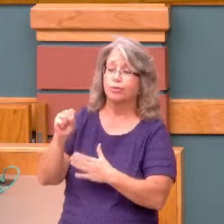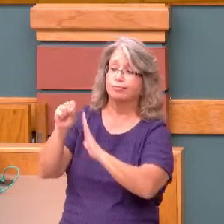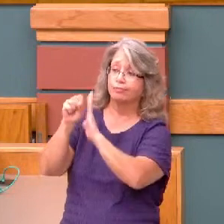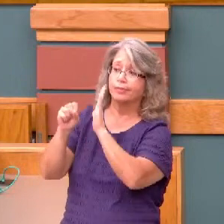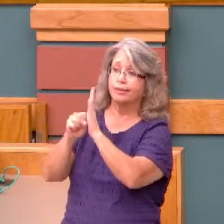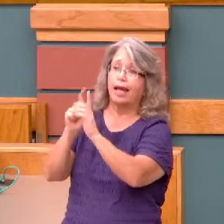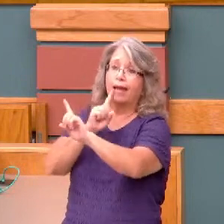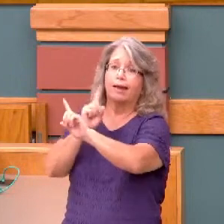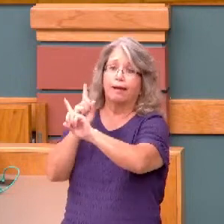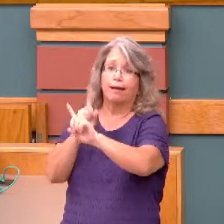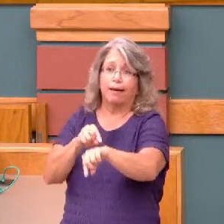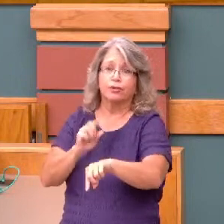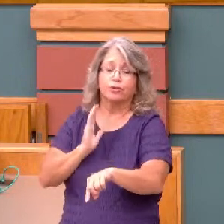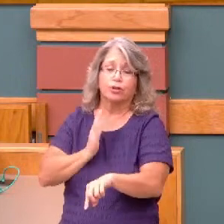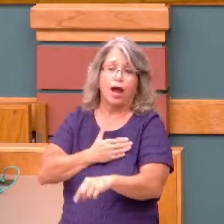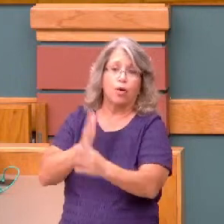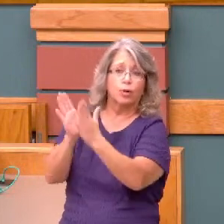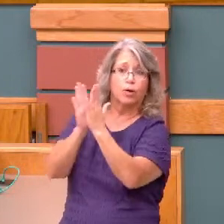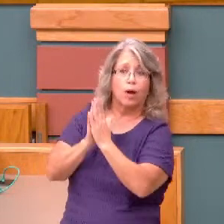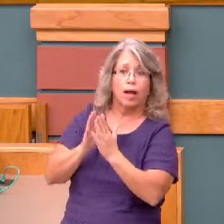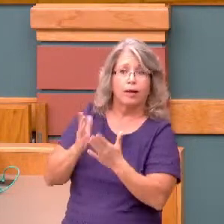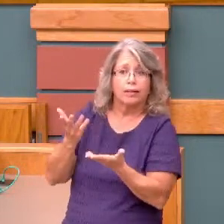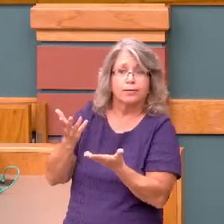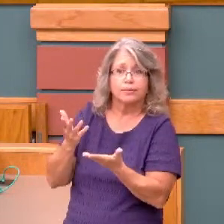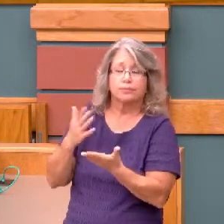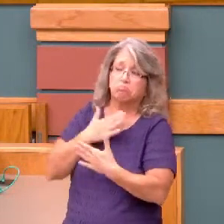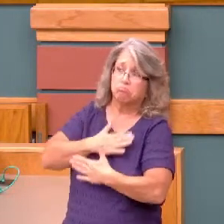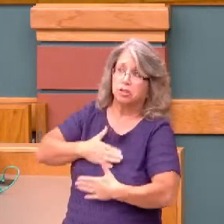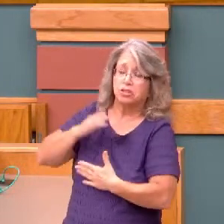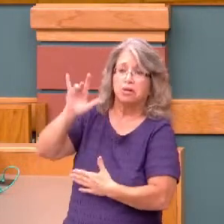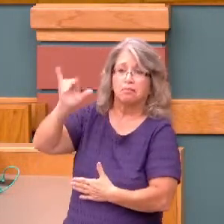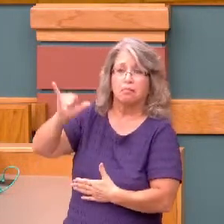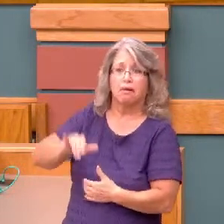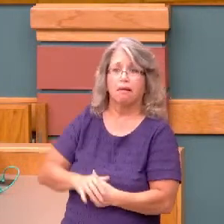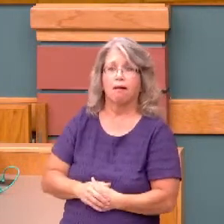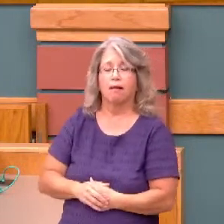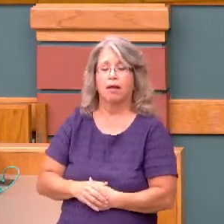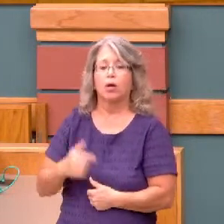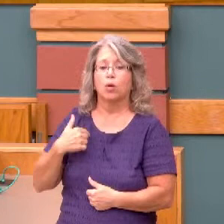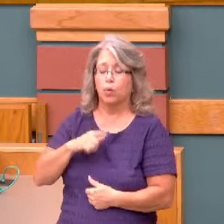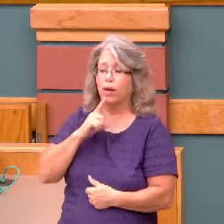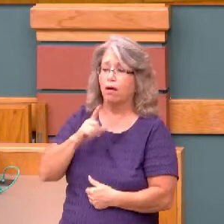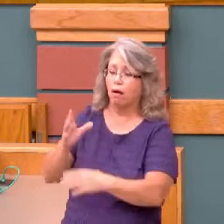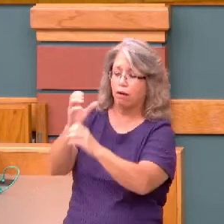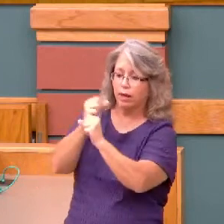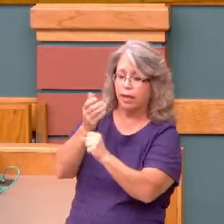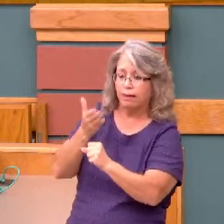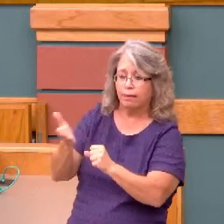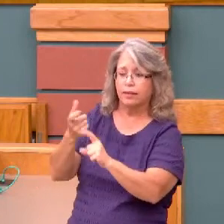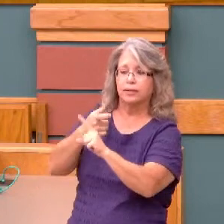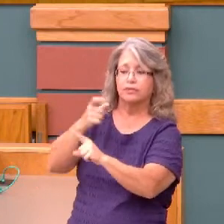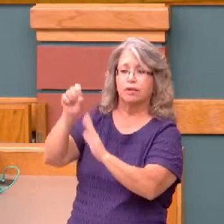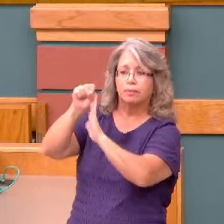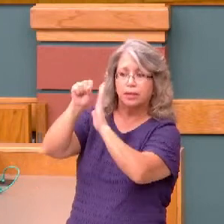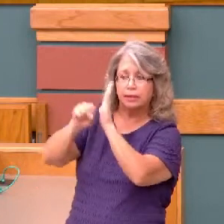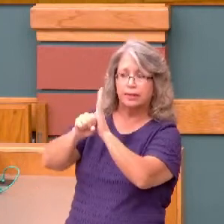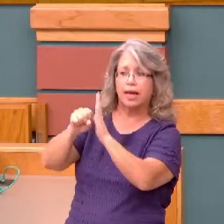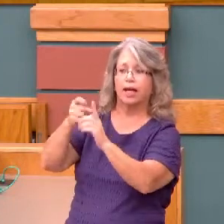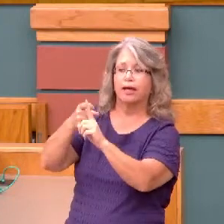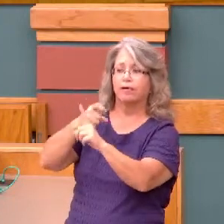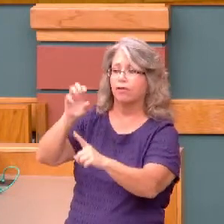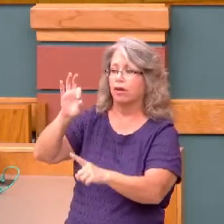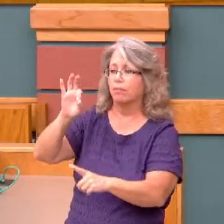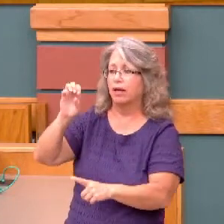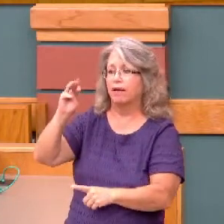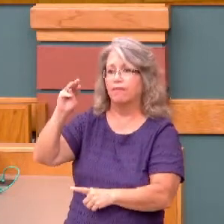appreciated. And we're getting the resources that we need from the state and FEMA. But again, they are trickling in and we